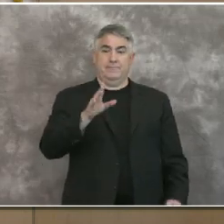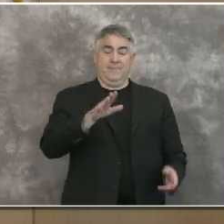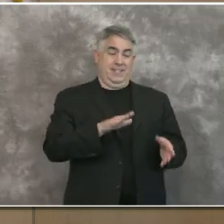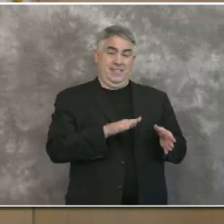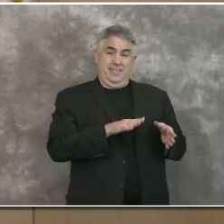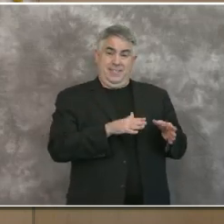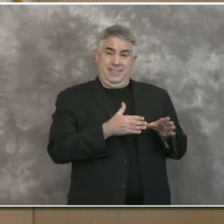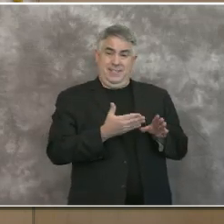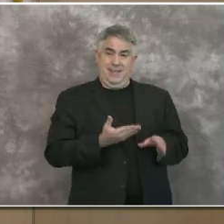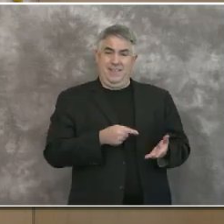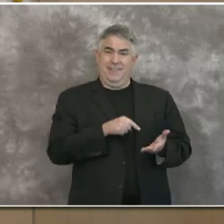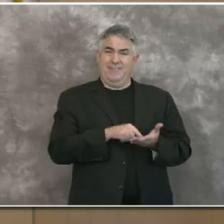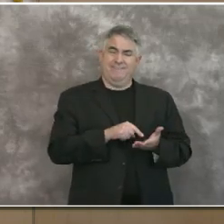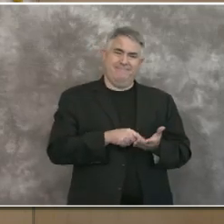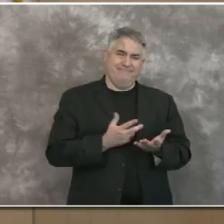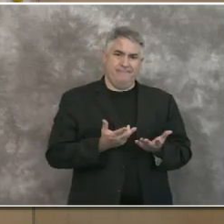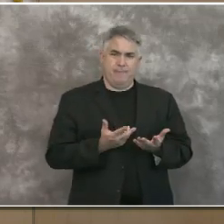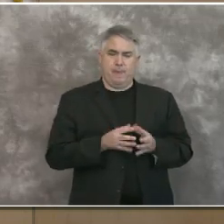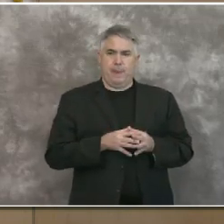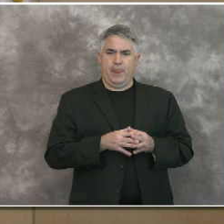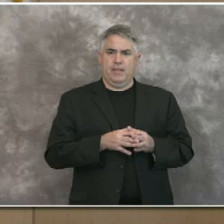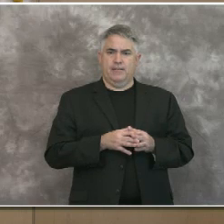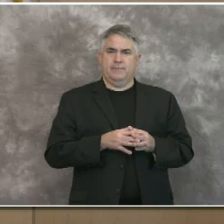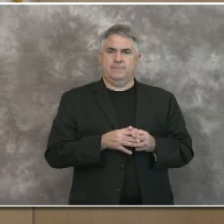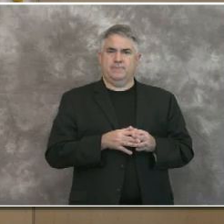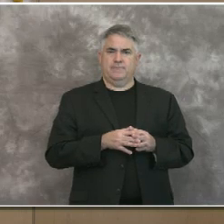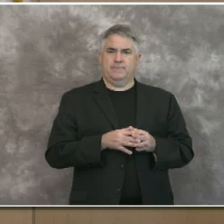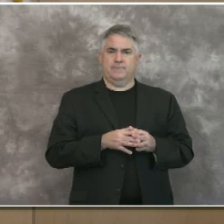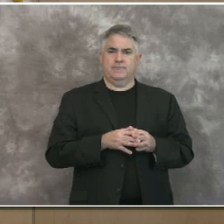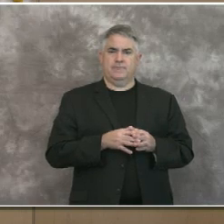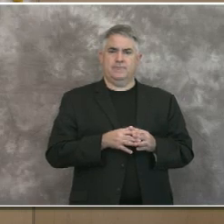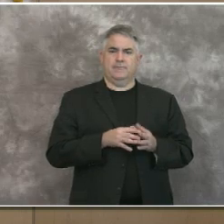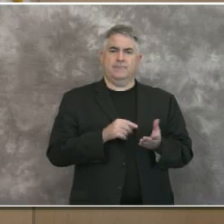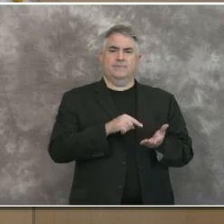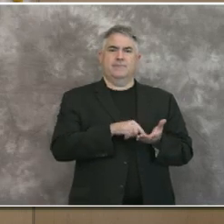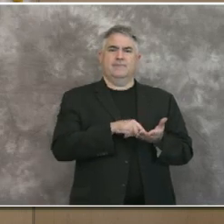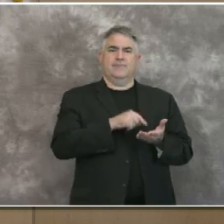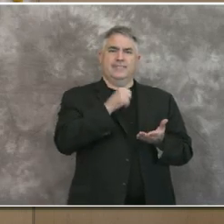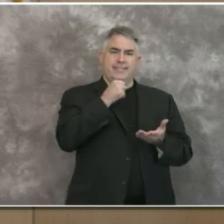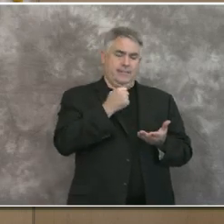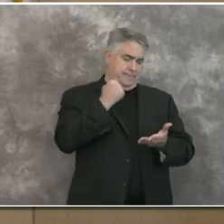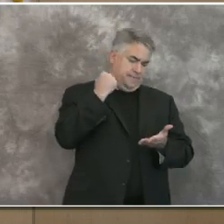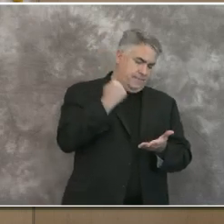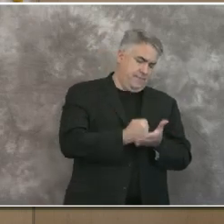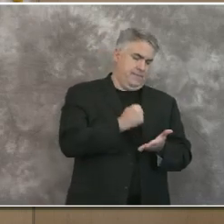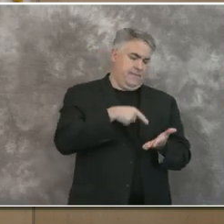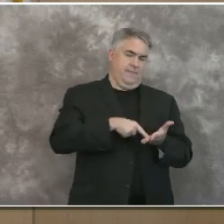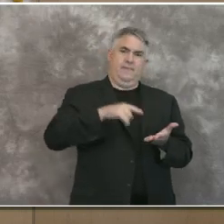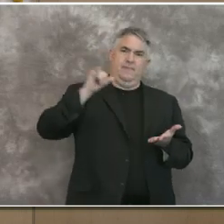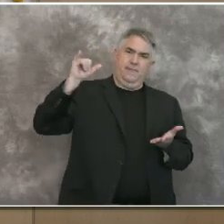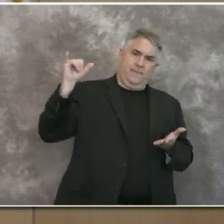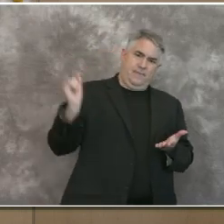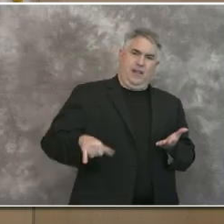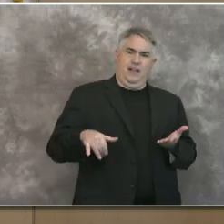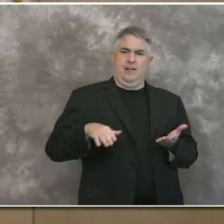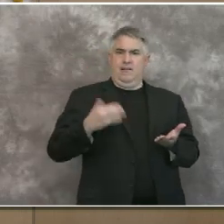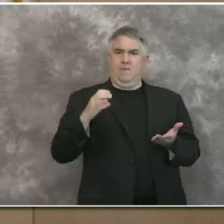a pure, there is no category or definition of a pure COVID death.